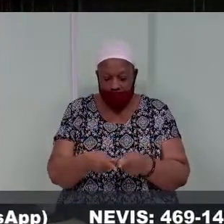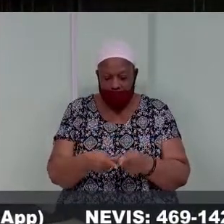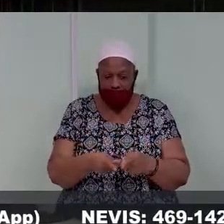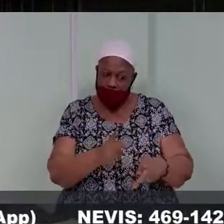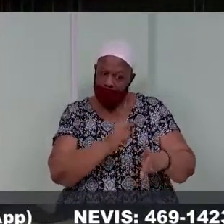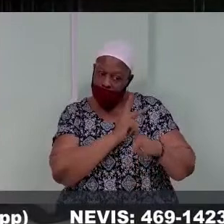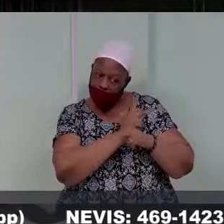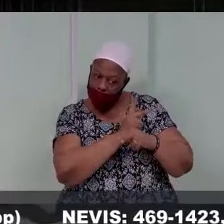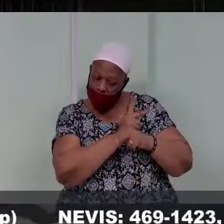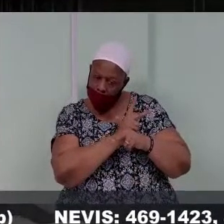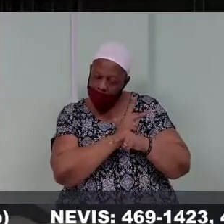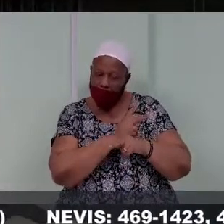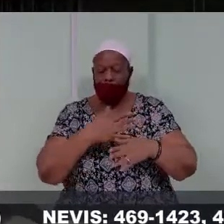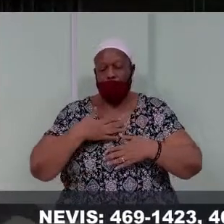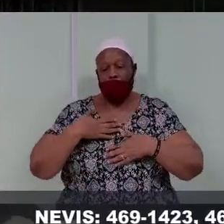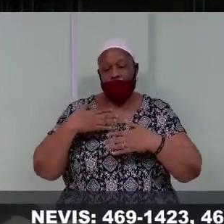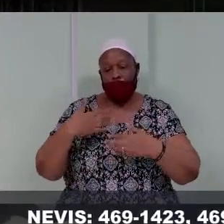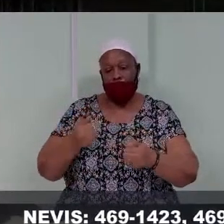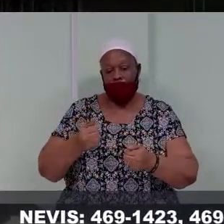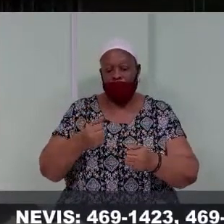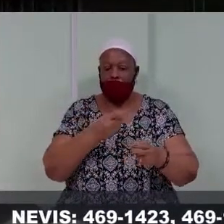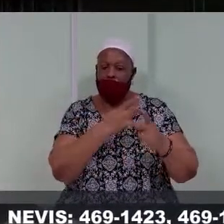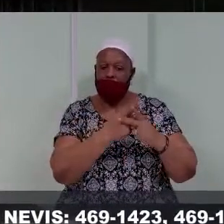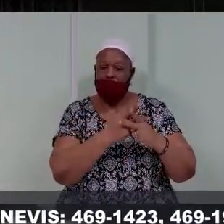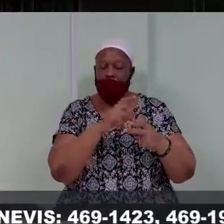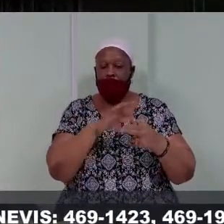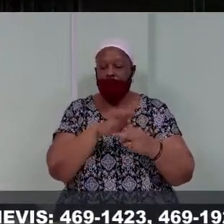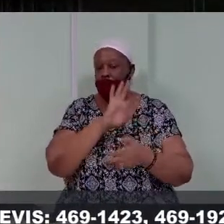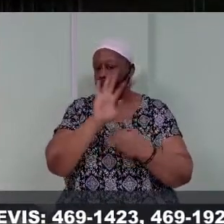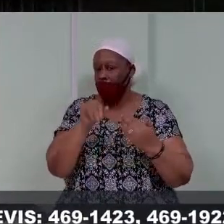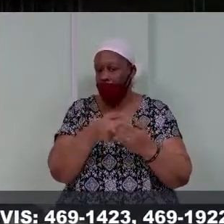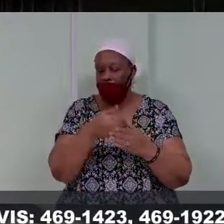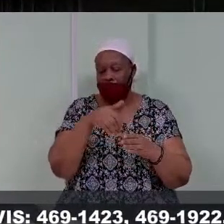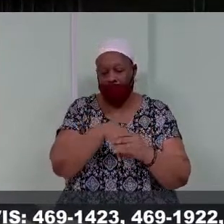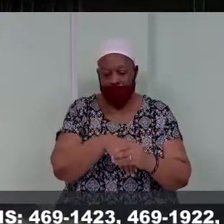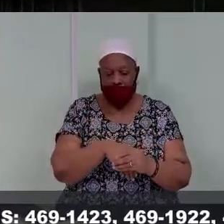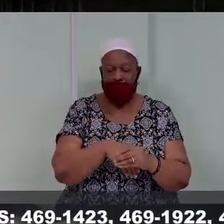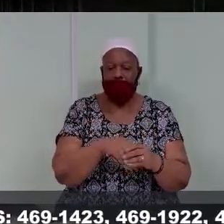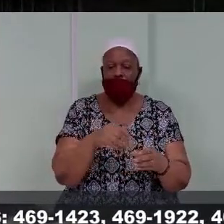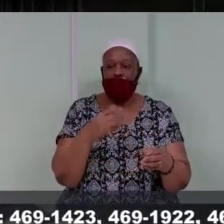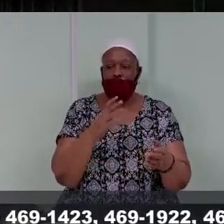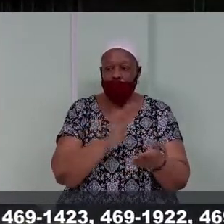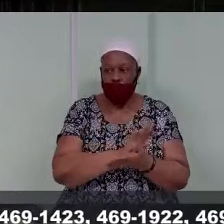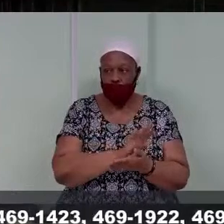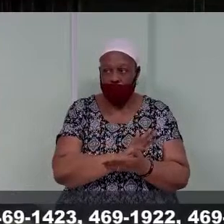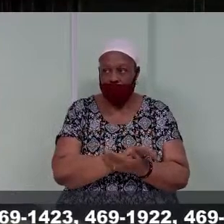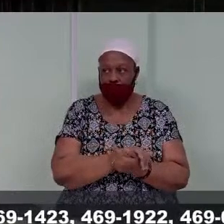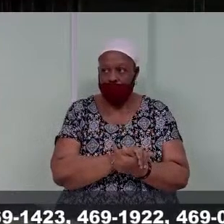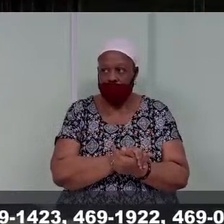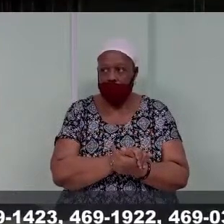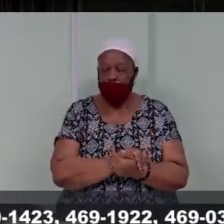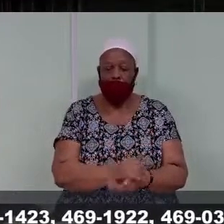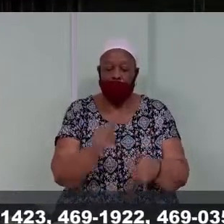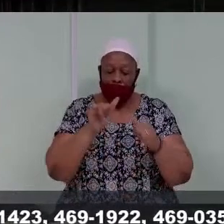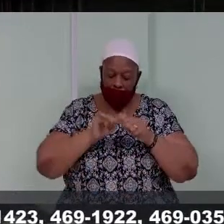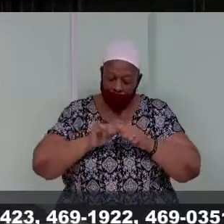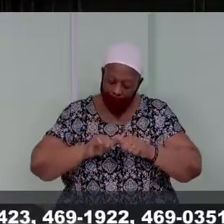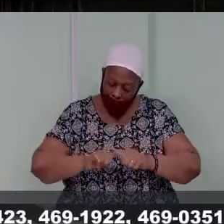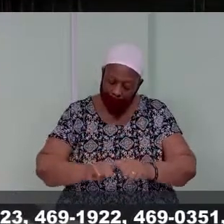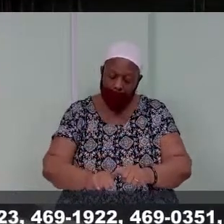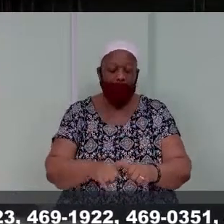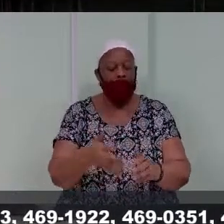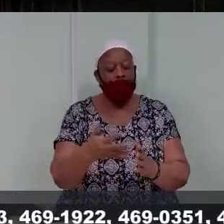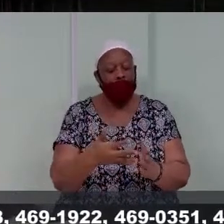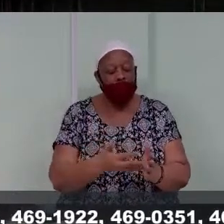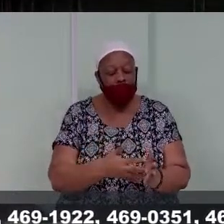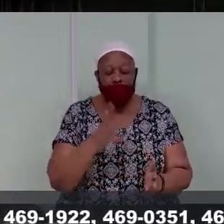and safety of everyone who interacts with them. Please note that there are ongoing assessments to